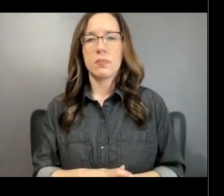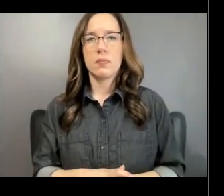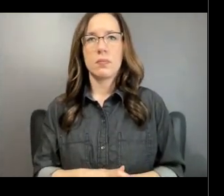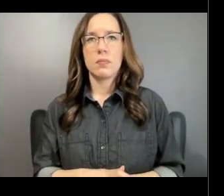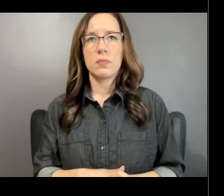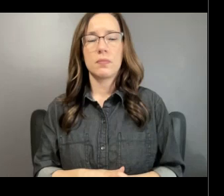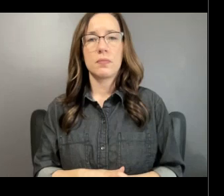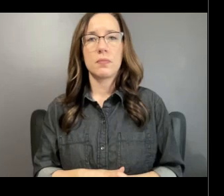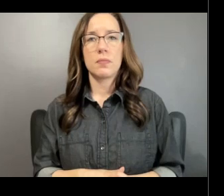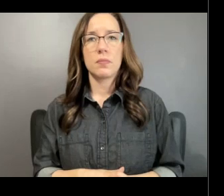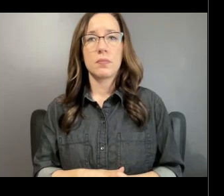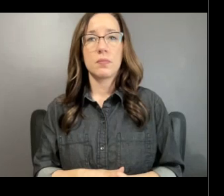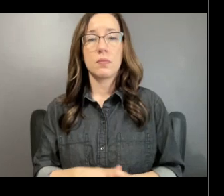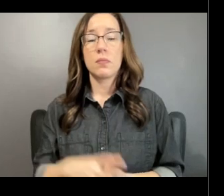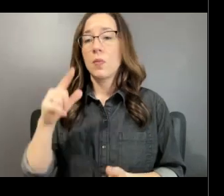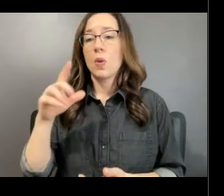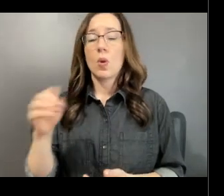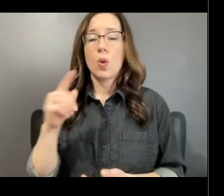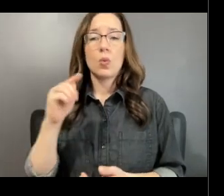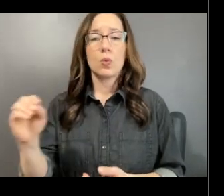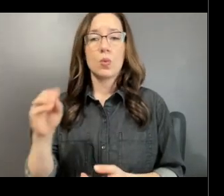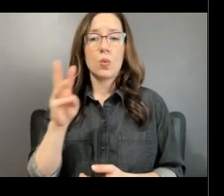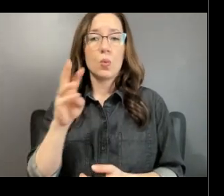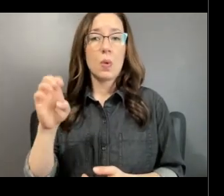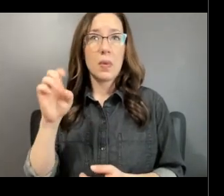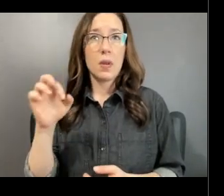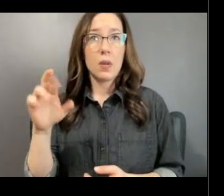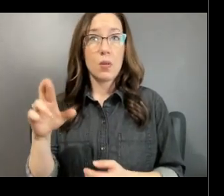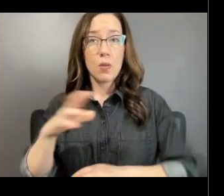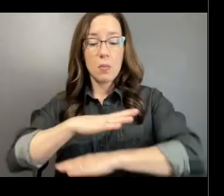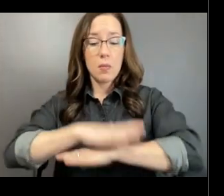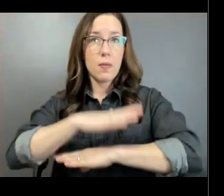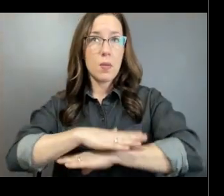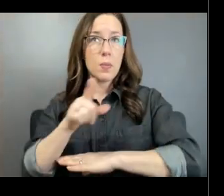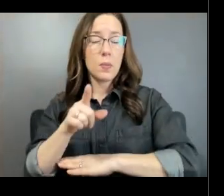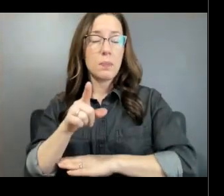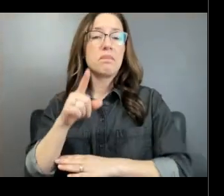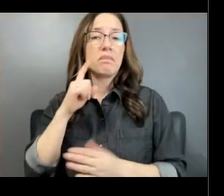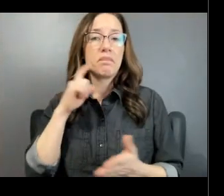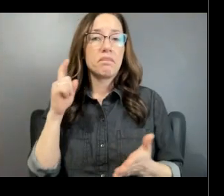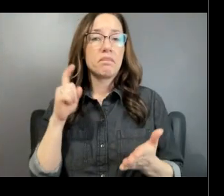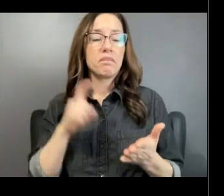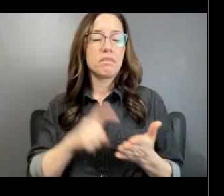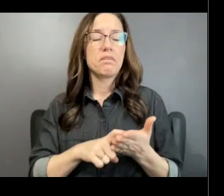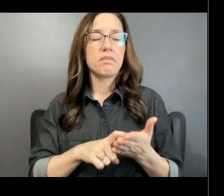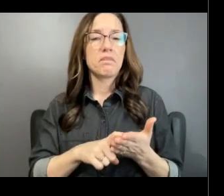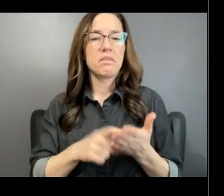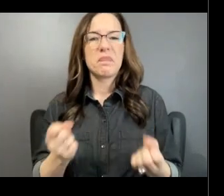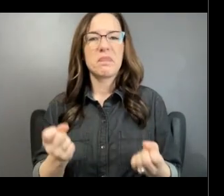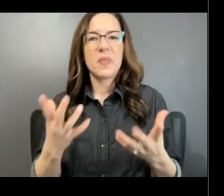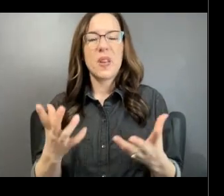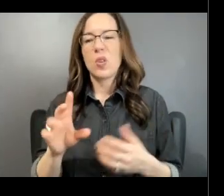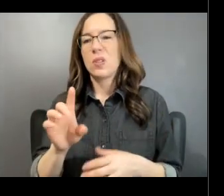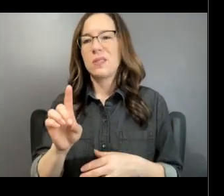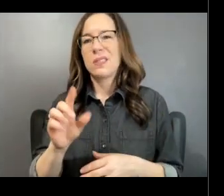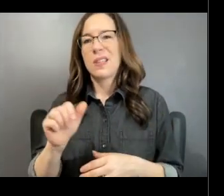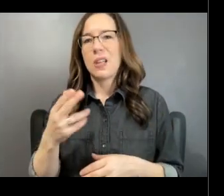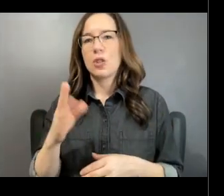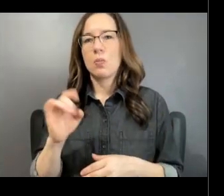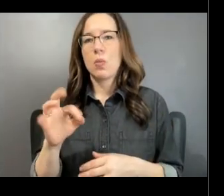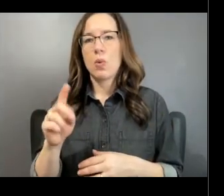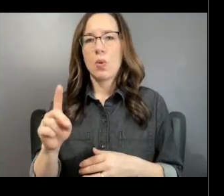Under the GoToWebinar platform, you will find several dashboard items.